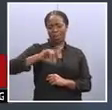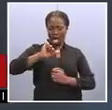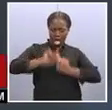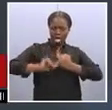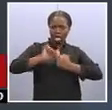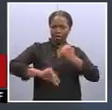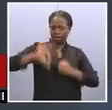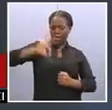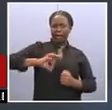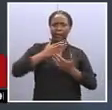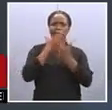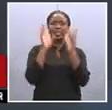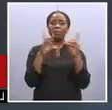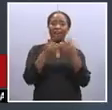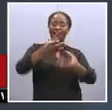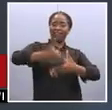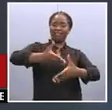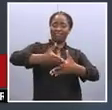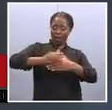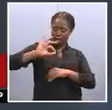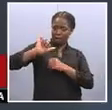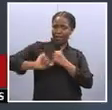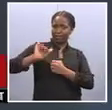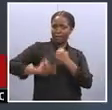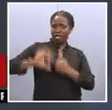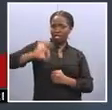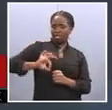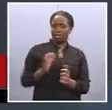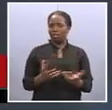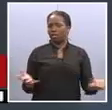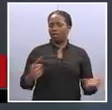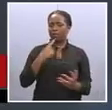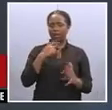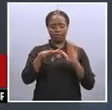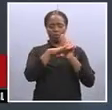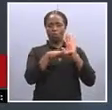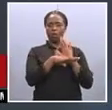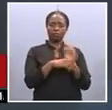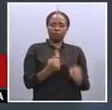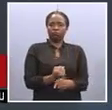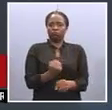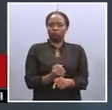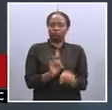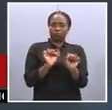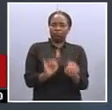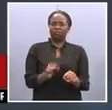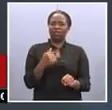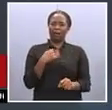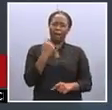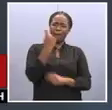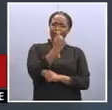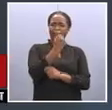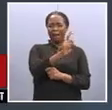Works Department has not paid them for several months now. Some expanded public works program beneficiaries who are drawn from the most vulnerable